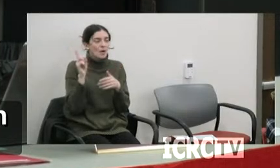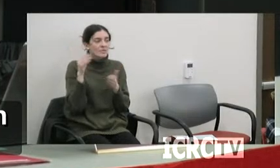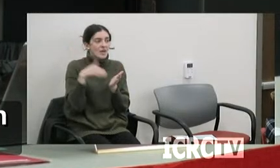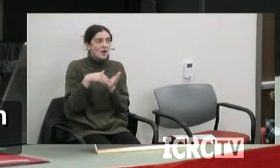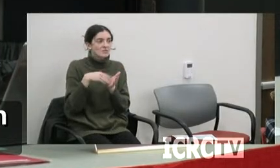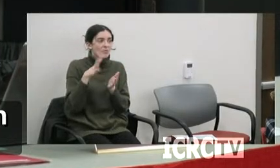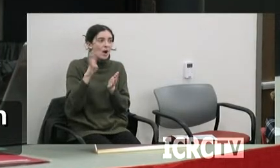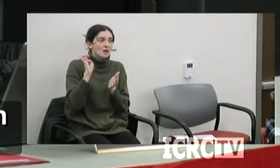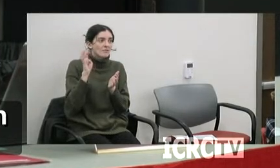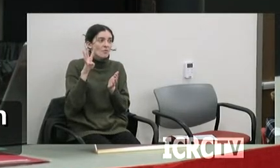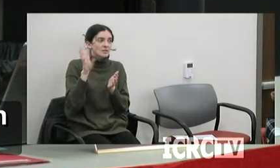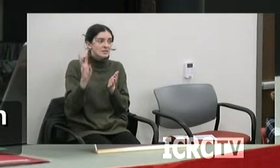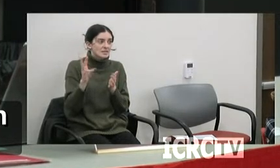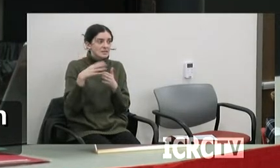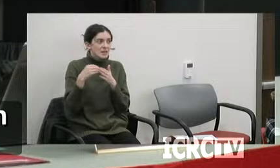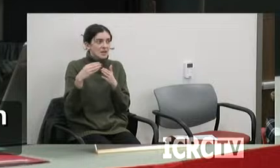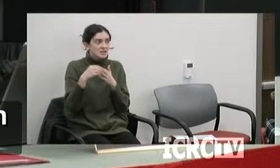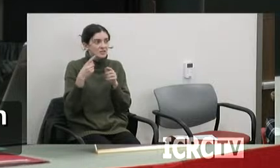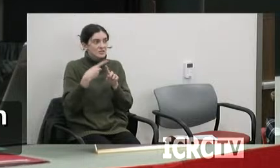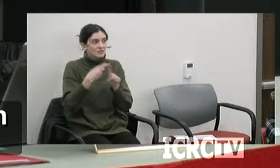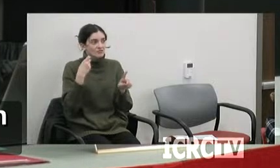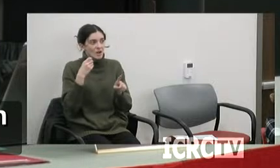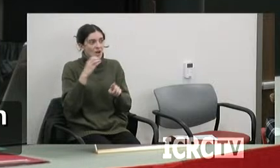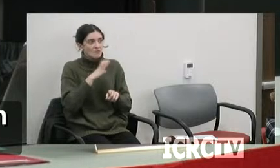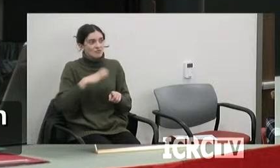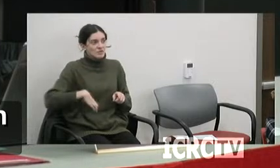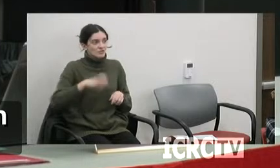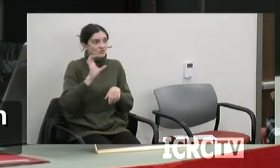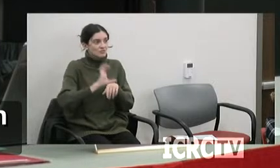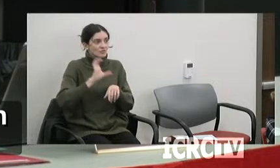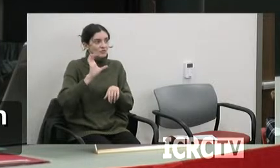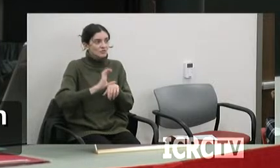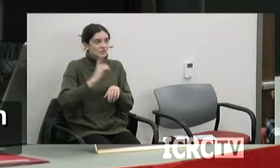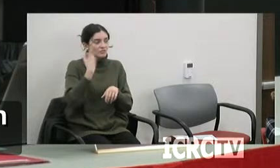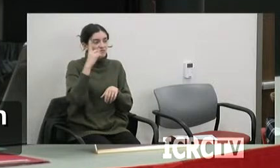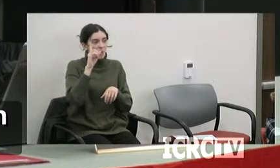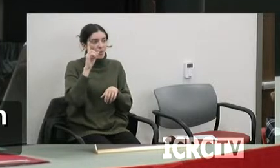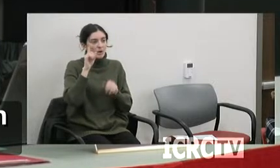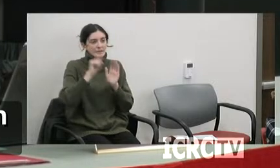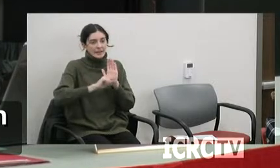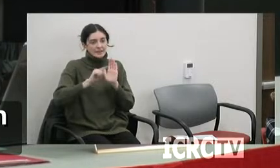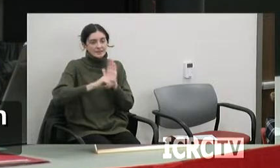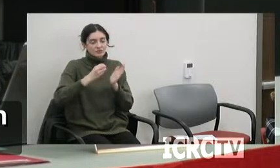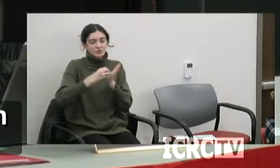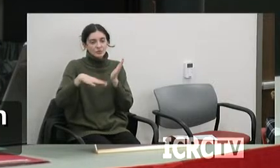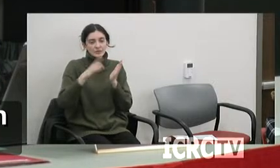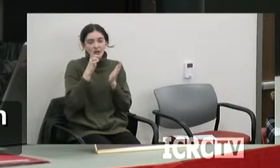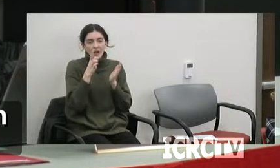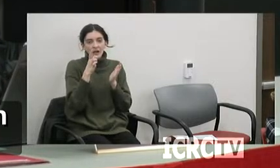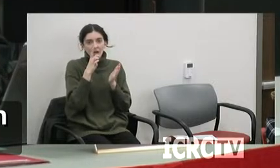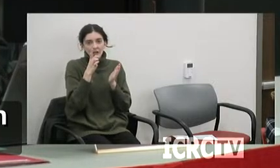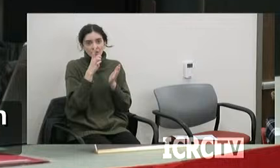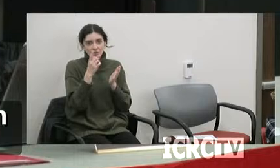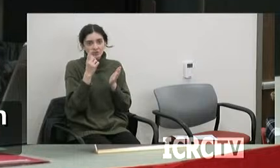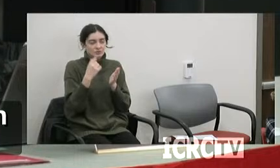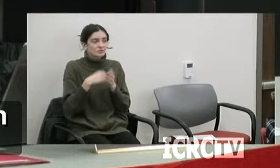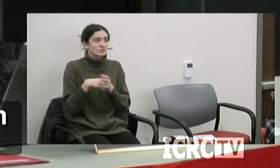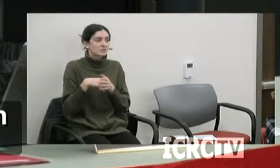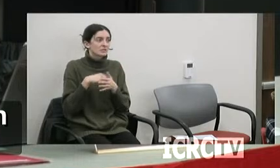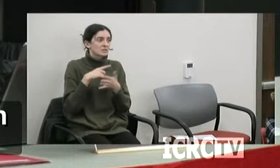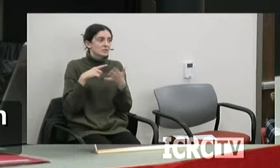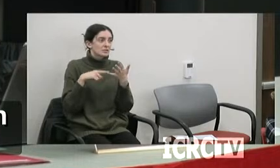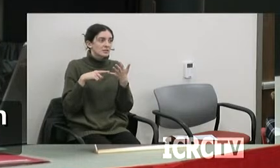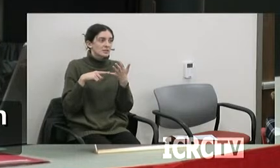$1,426 donation from River Hills Christian Church for negative lunch account balances at McCormick. And then $100 an